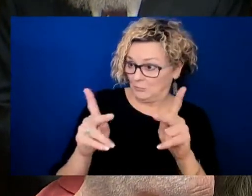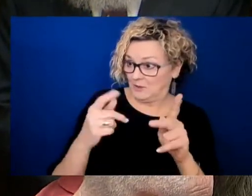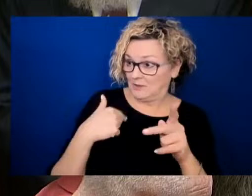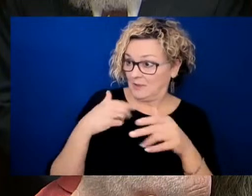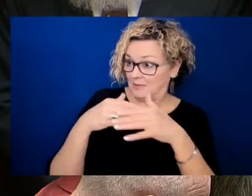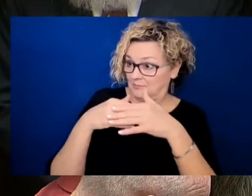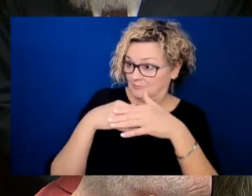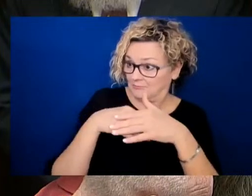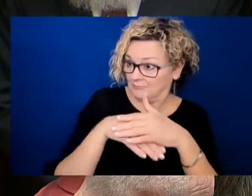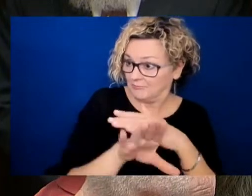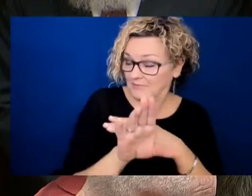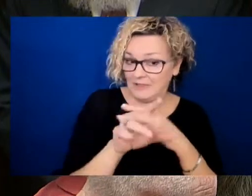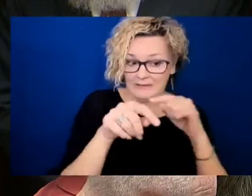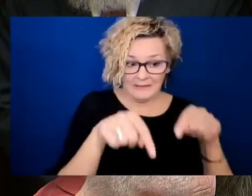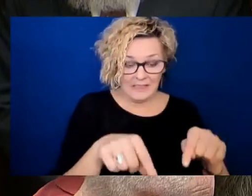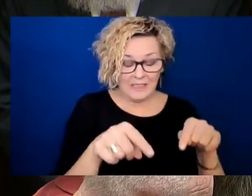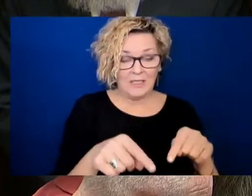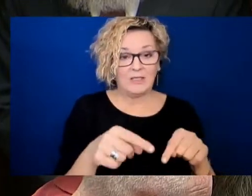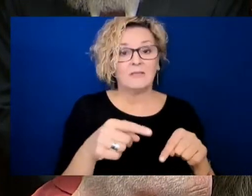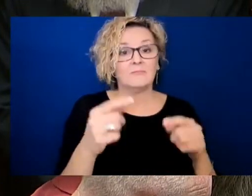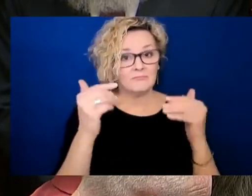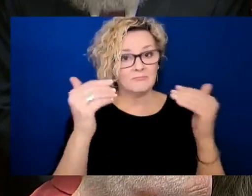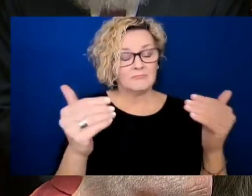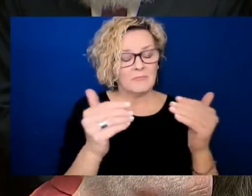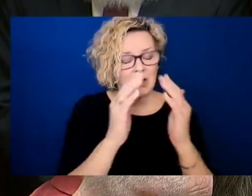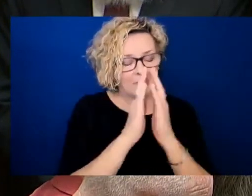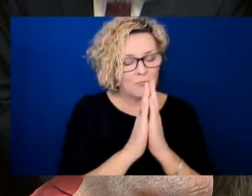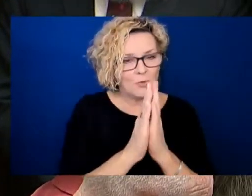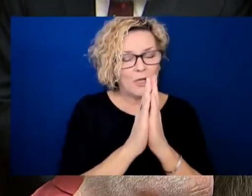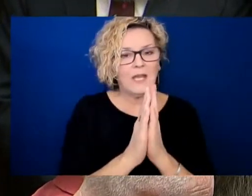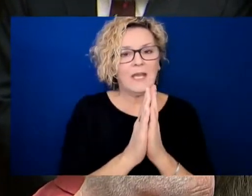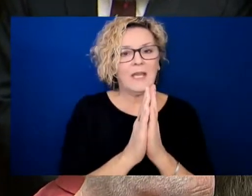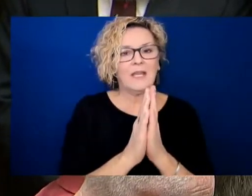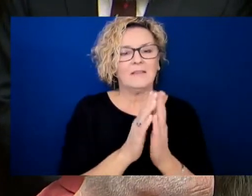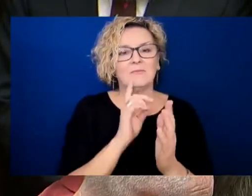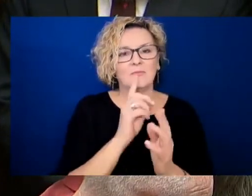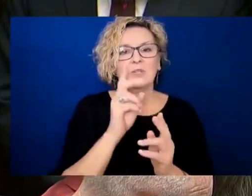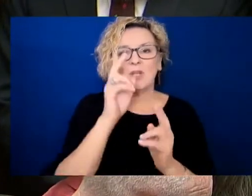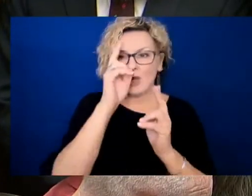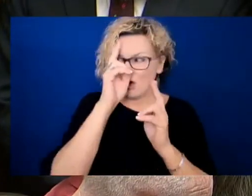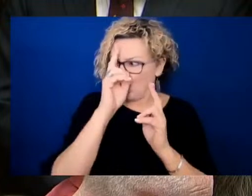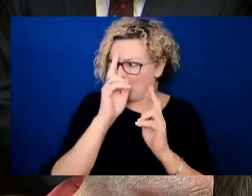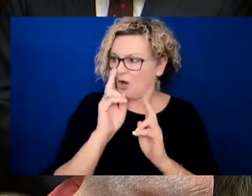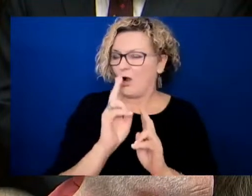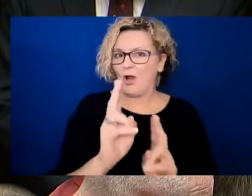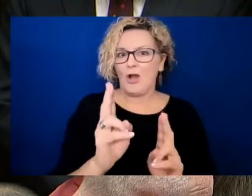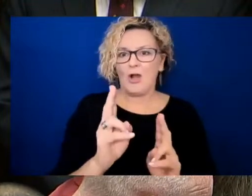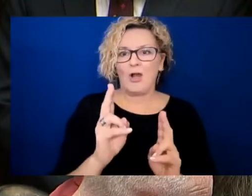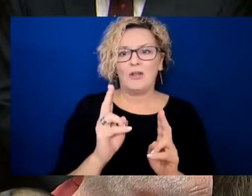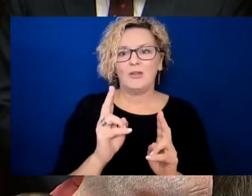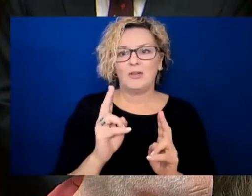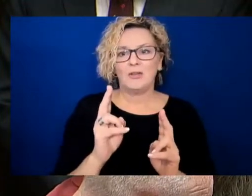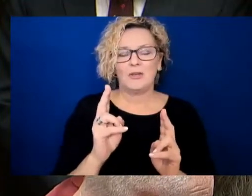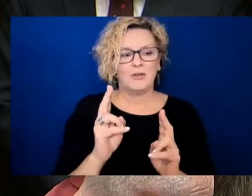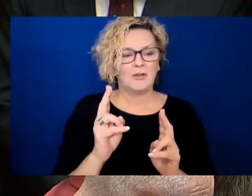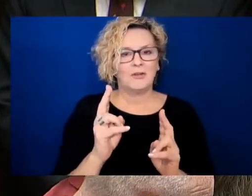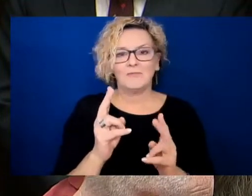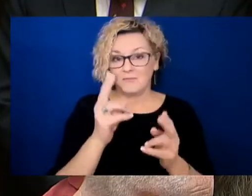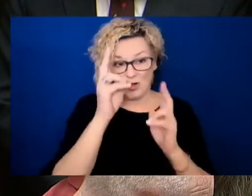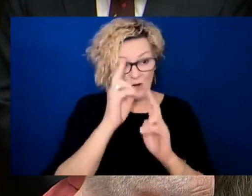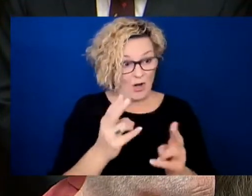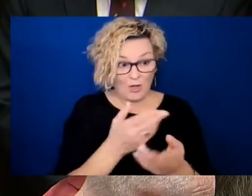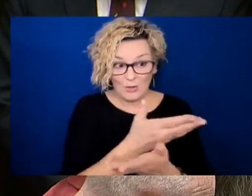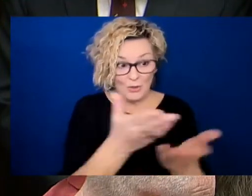to pray and honor all their hard work. Just like I'm lifting my hands up to each and every one of